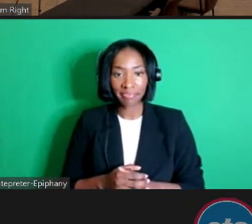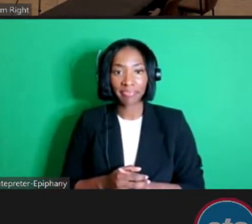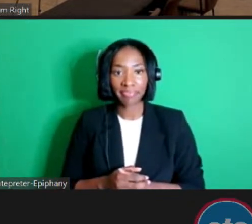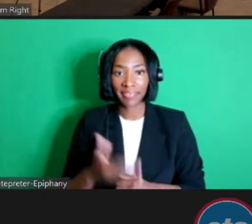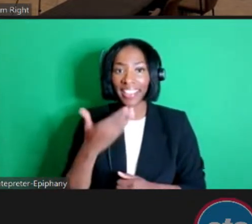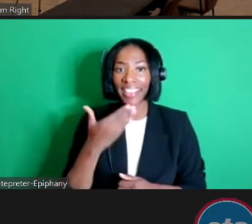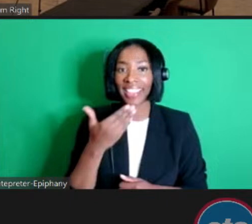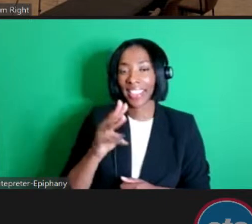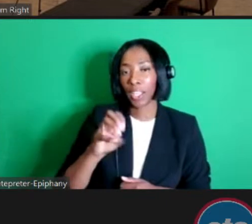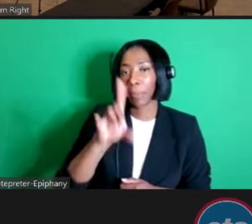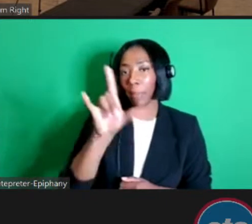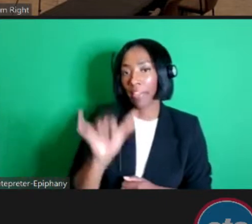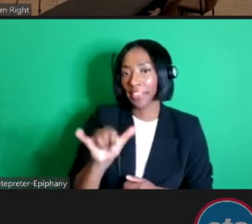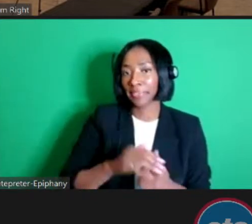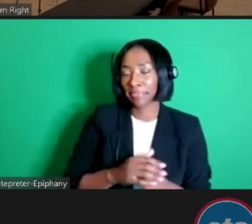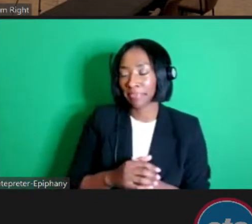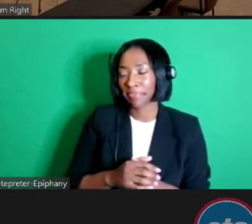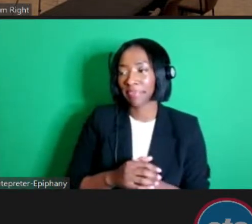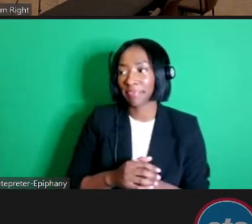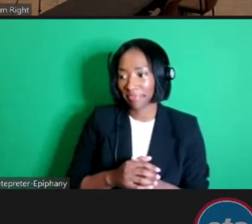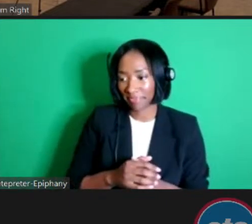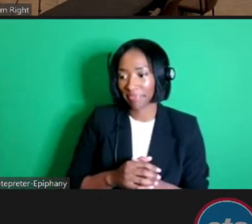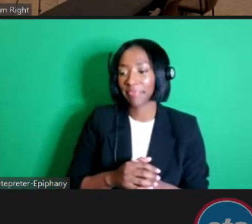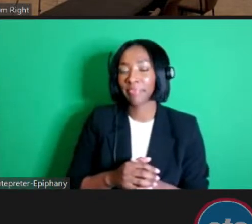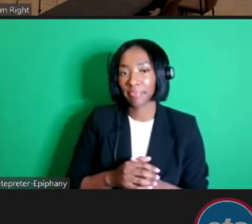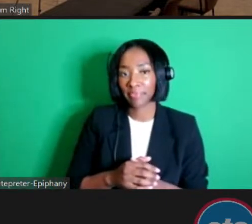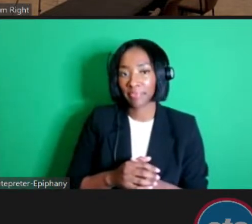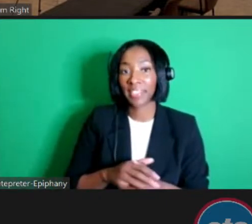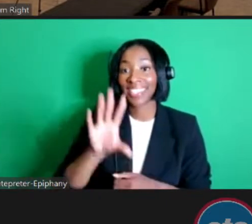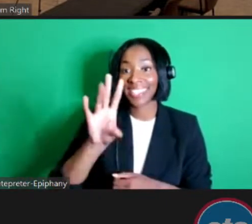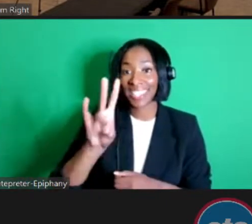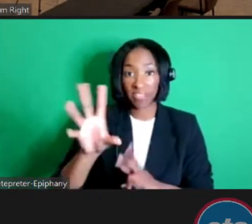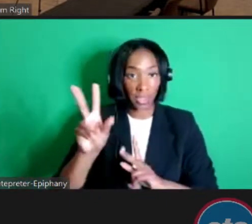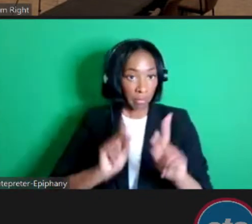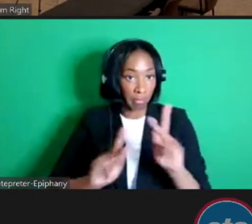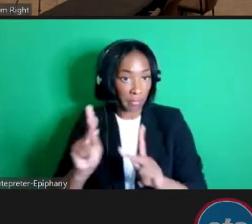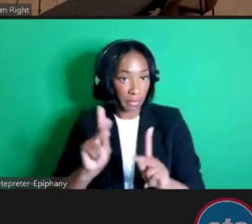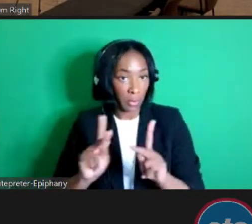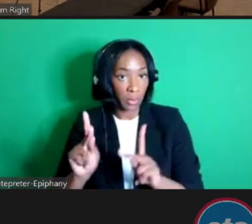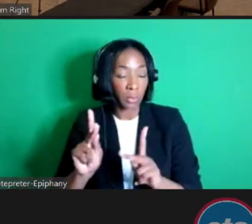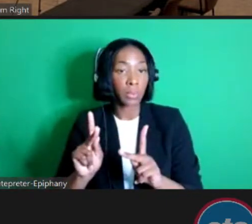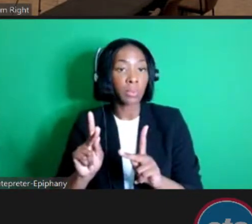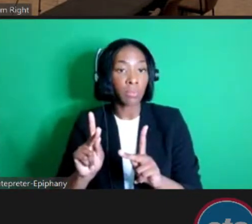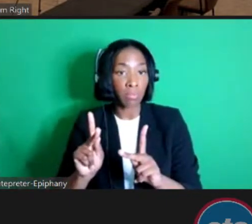Thank you, Molly. Okay, we have 7 people, which make quorum.